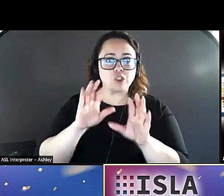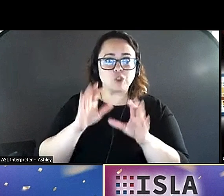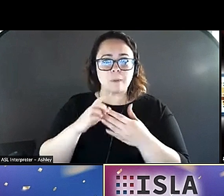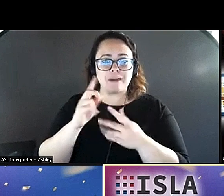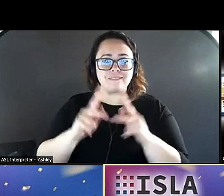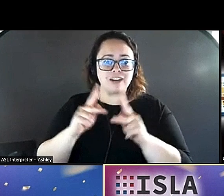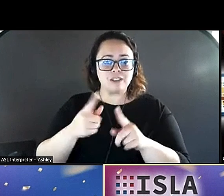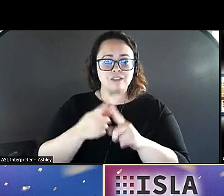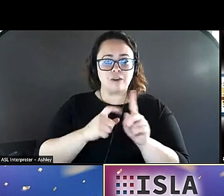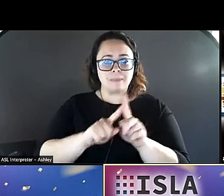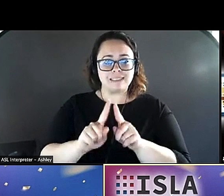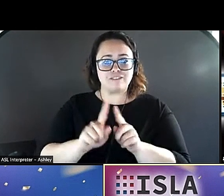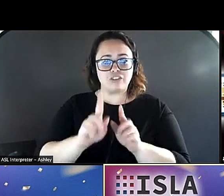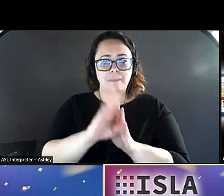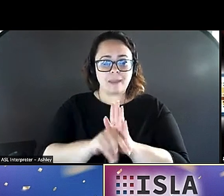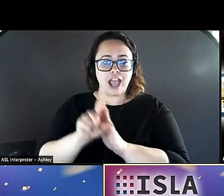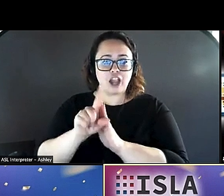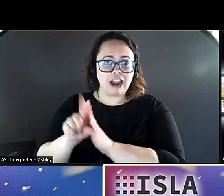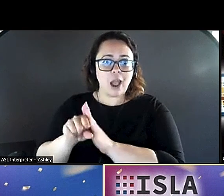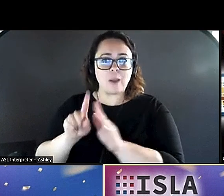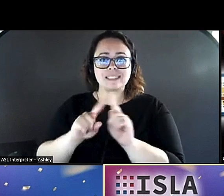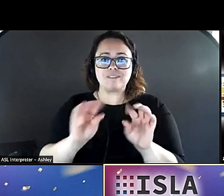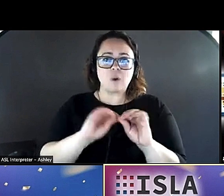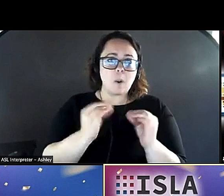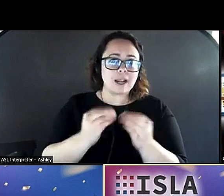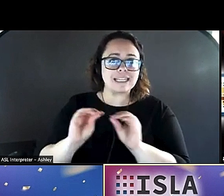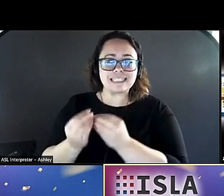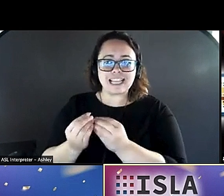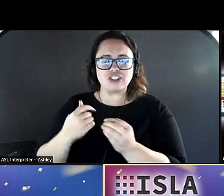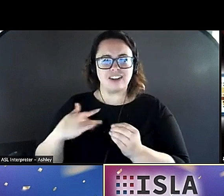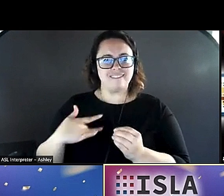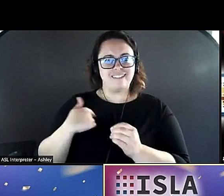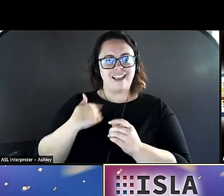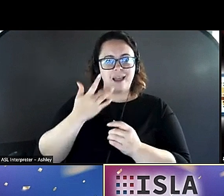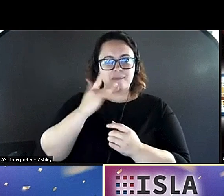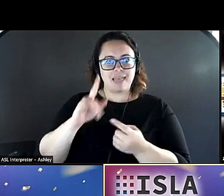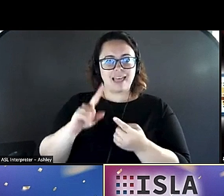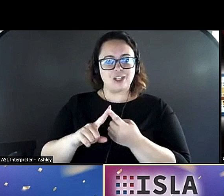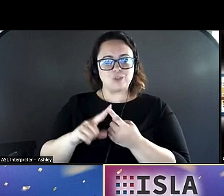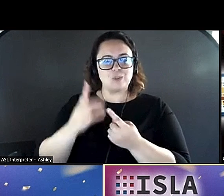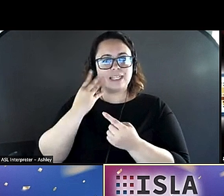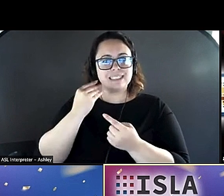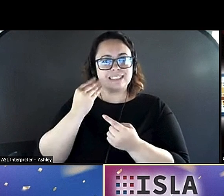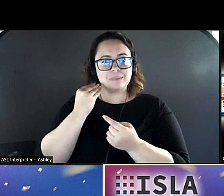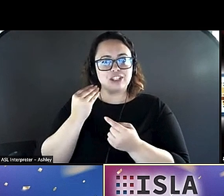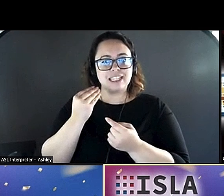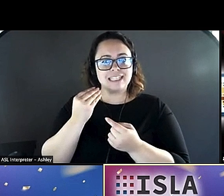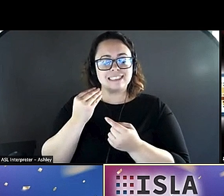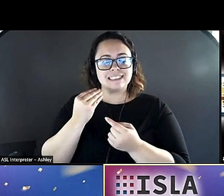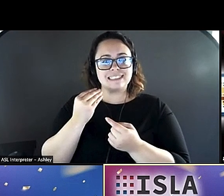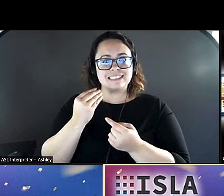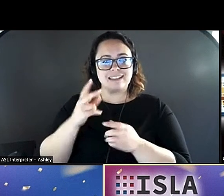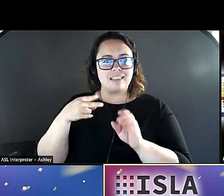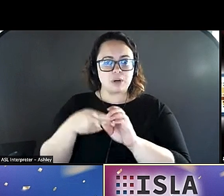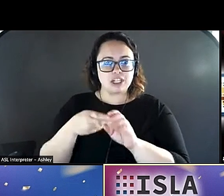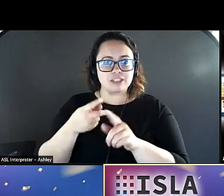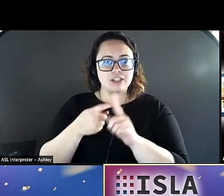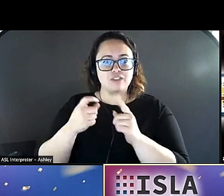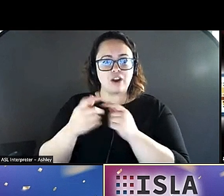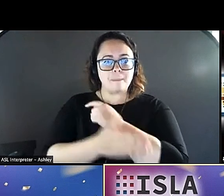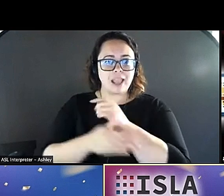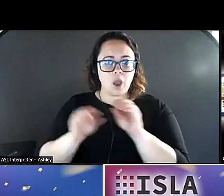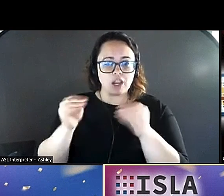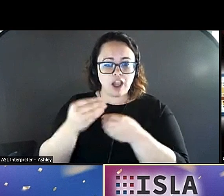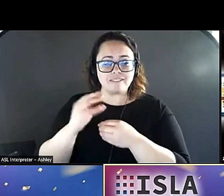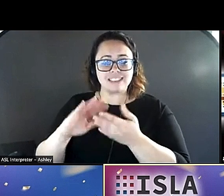different backgrounds and different organizations. And I think I'm lucky to have been able to experience the participation from the county and the